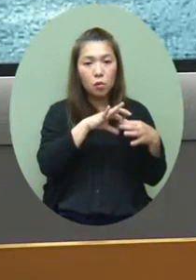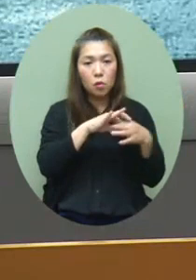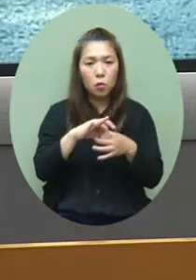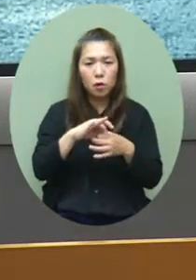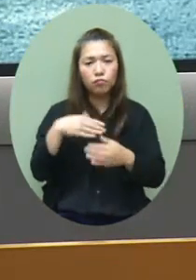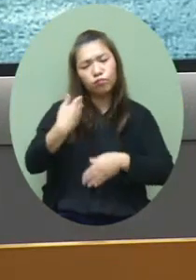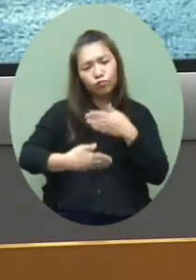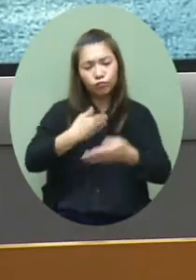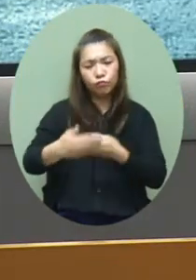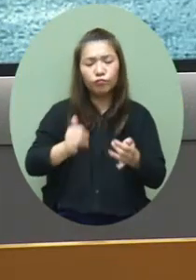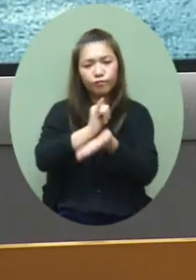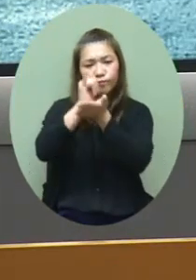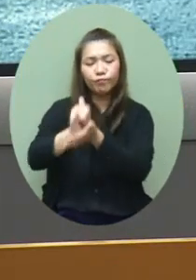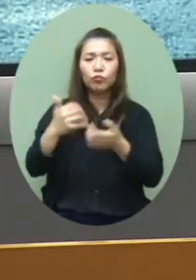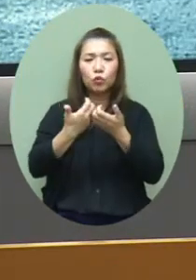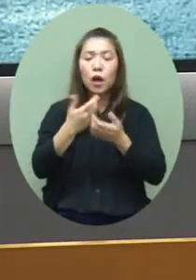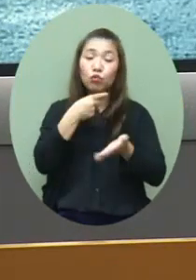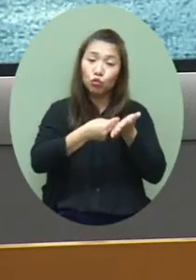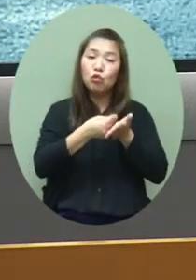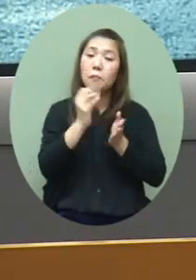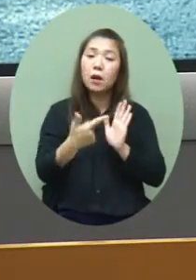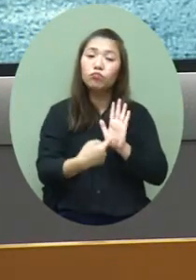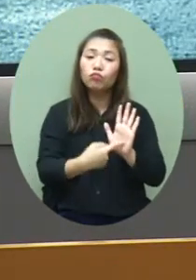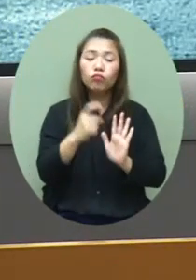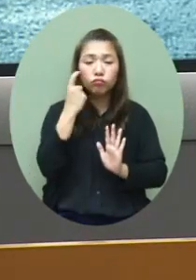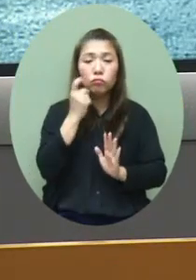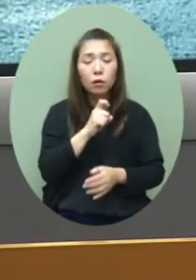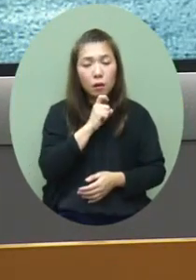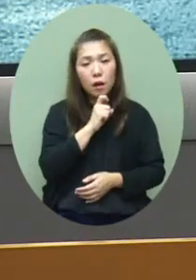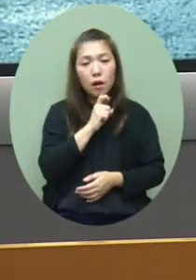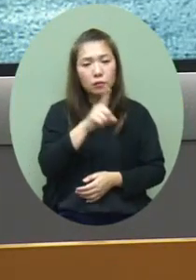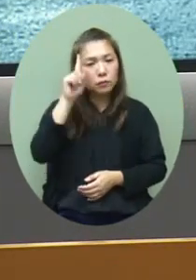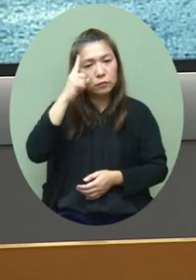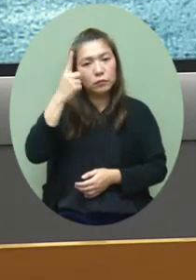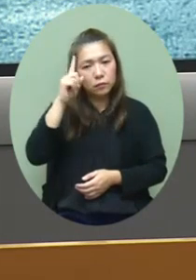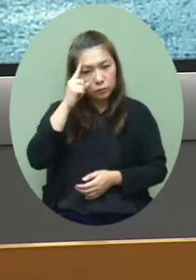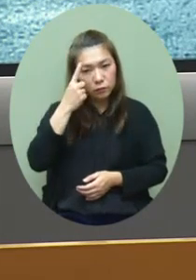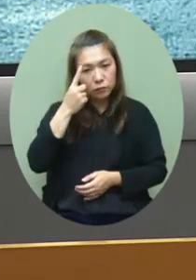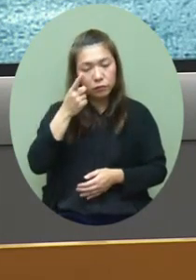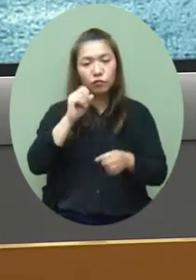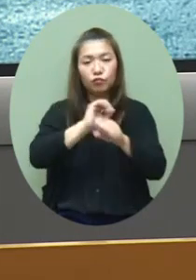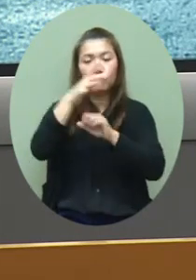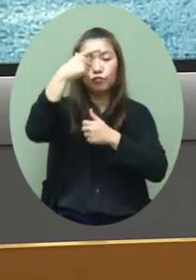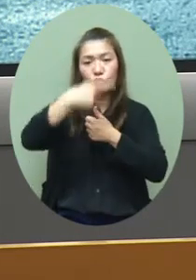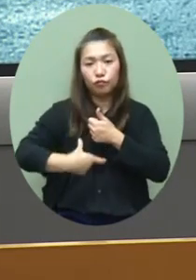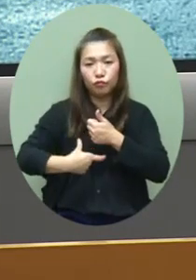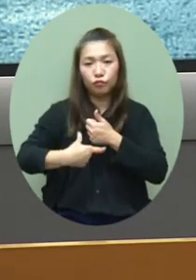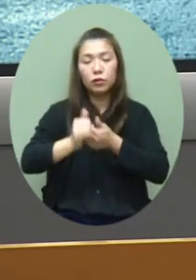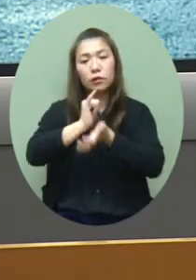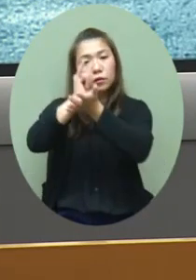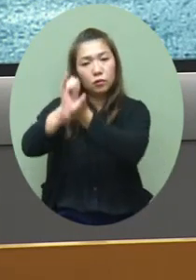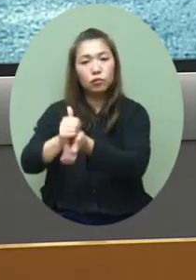mentioned and show you on the graph we are focused on the number of the daily and confirm the cases that have been admitted to the hospital